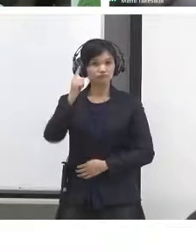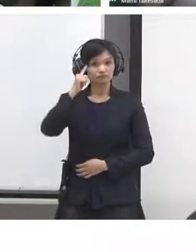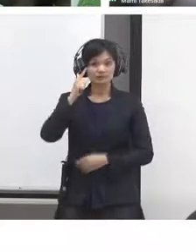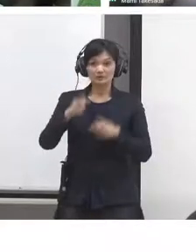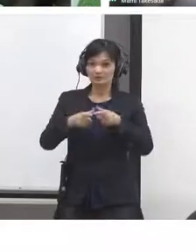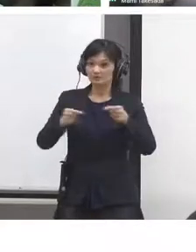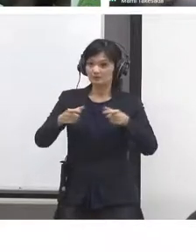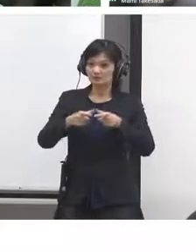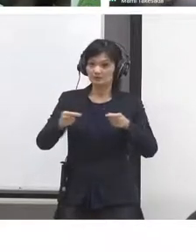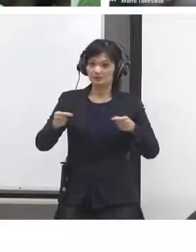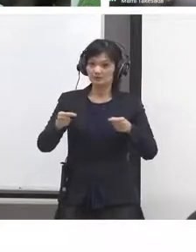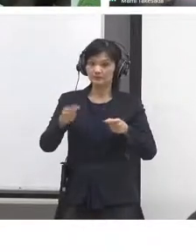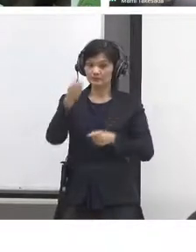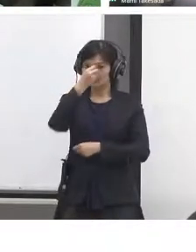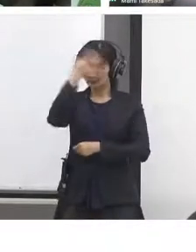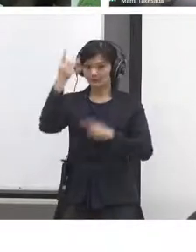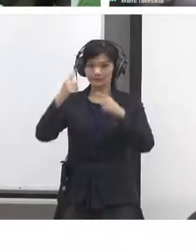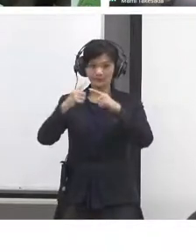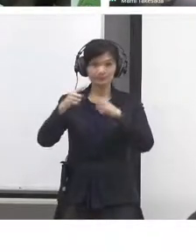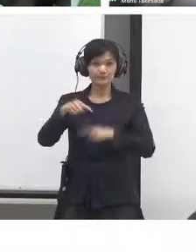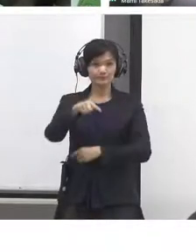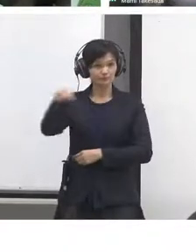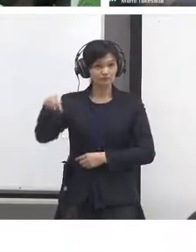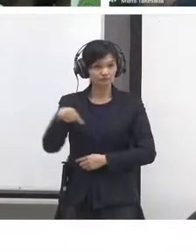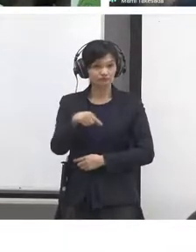more into politics?